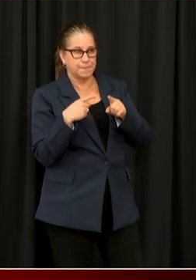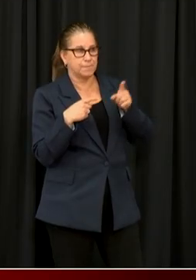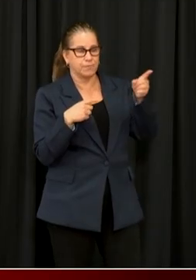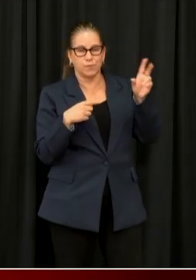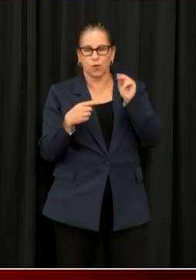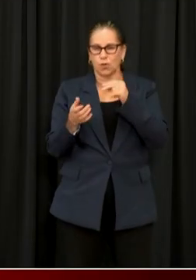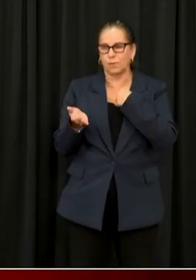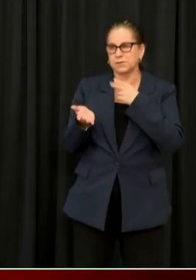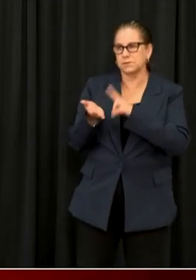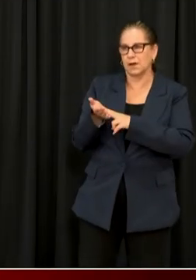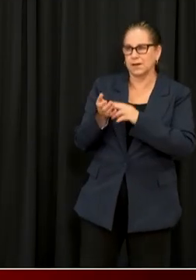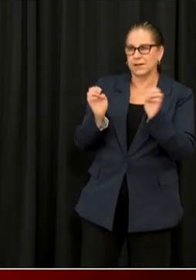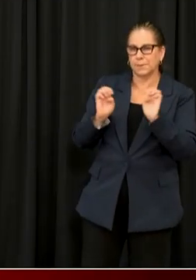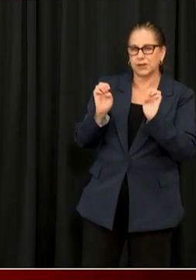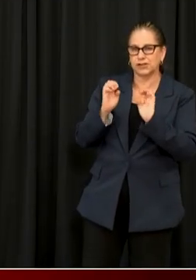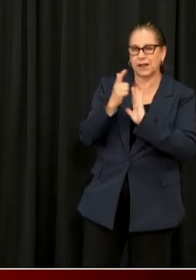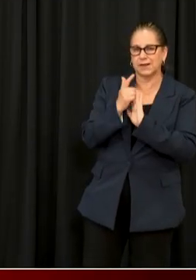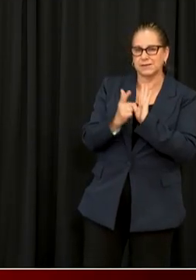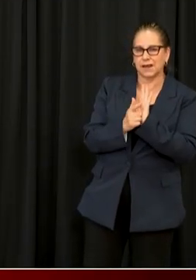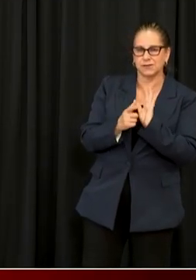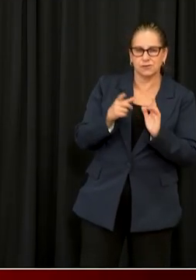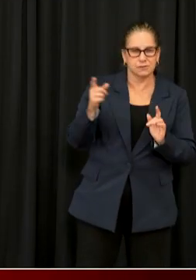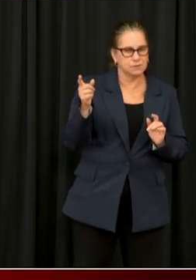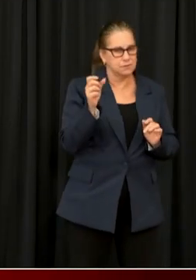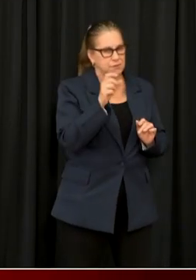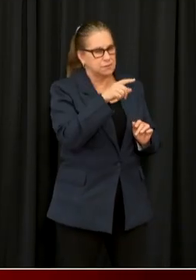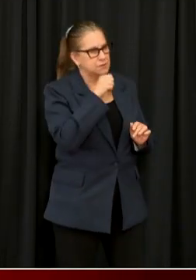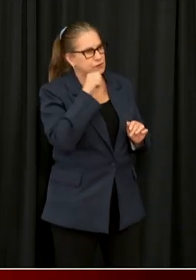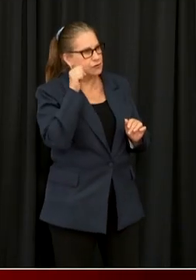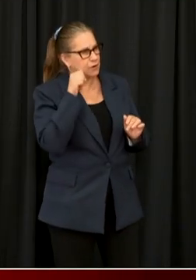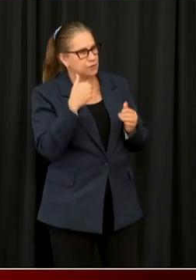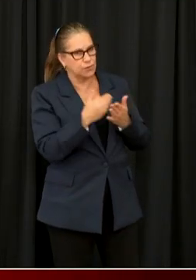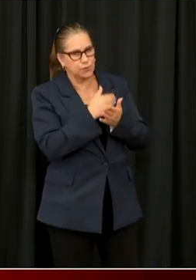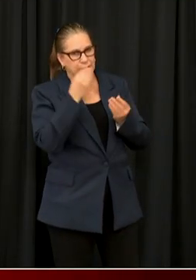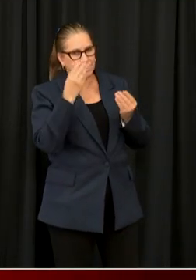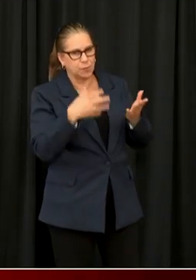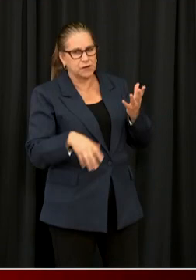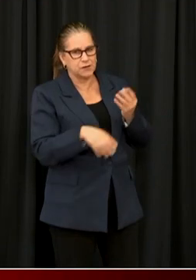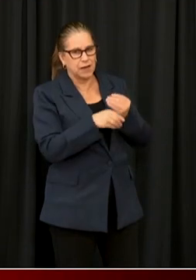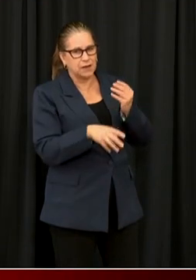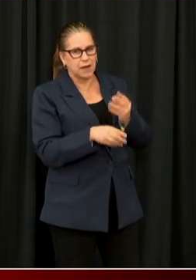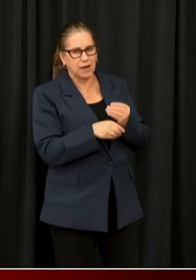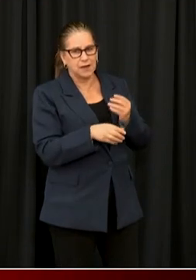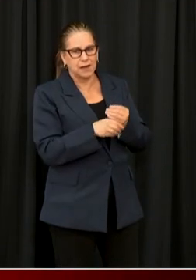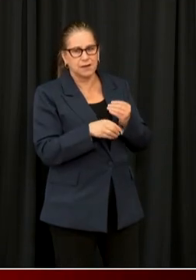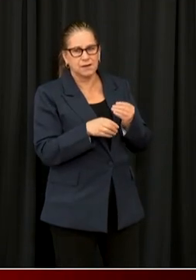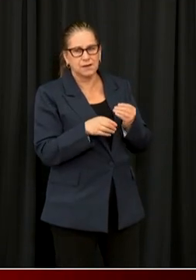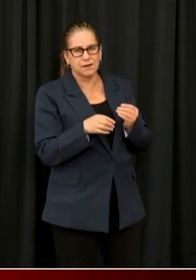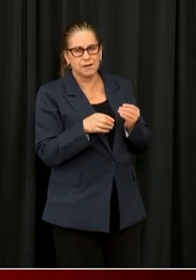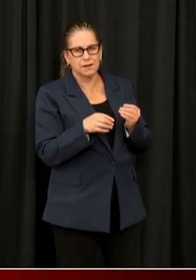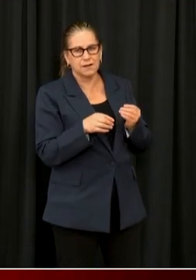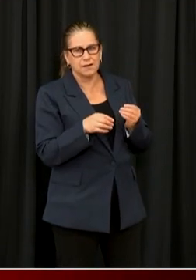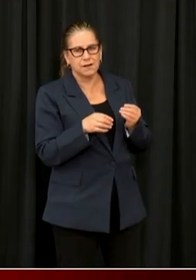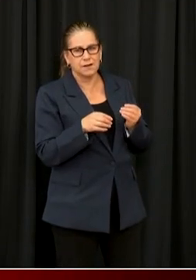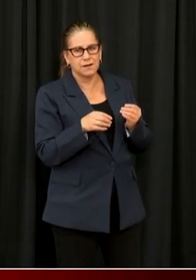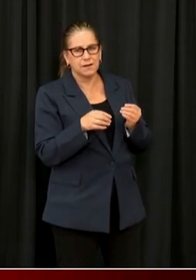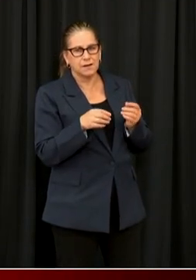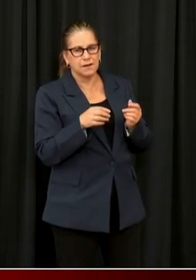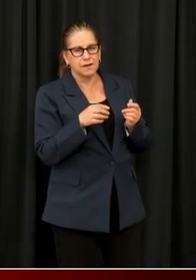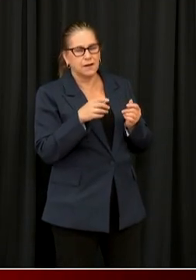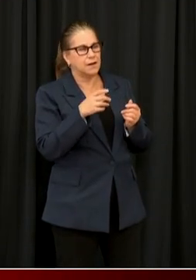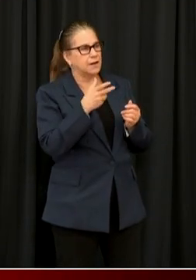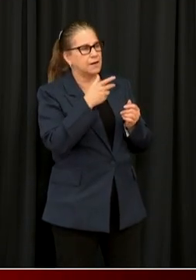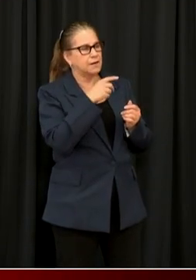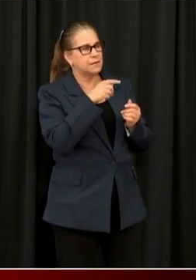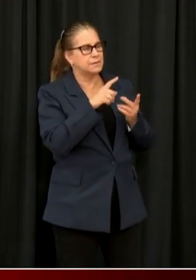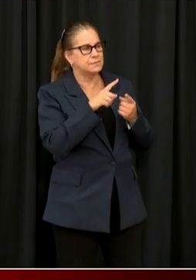they added some stuff to it yesterday. For instance, banning MPD from using pepper spray, tear gas, that sort of thing on protesters? Or are